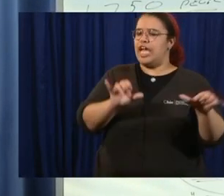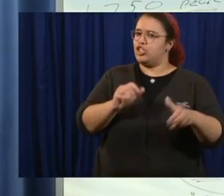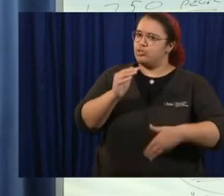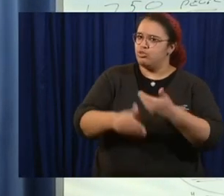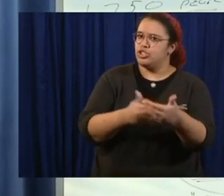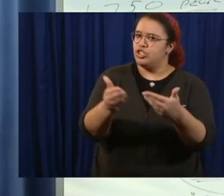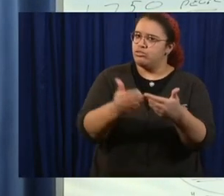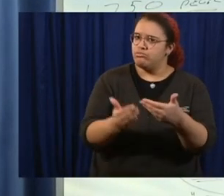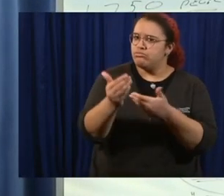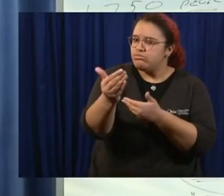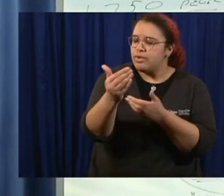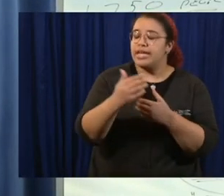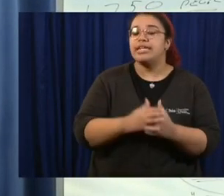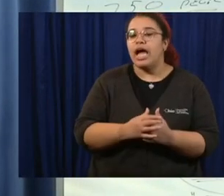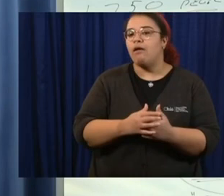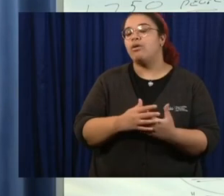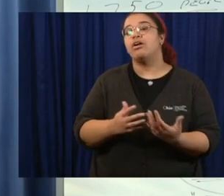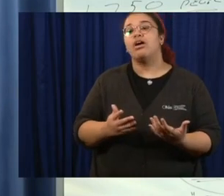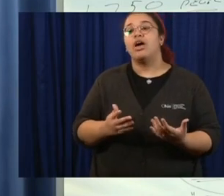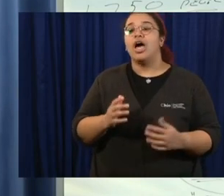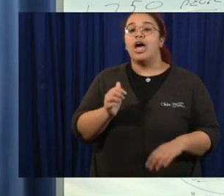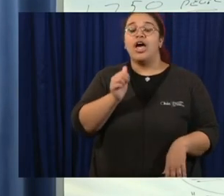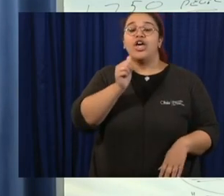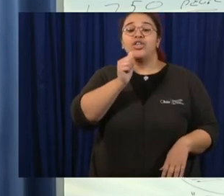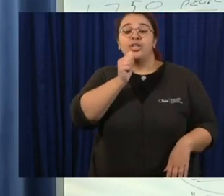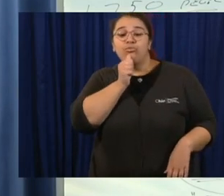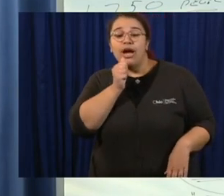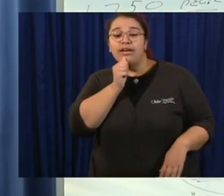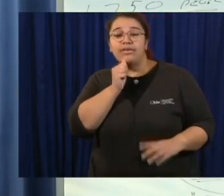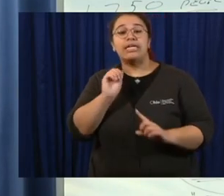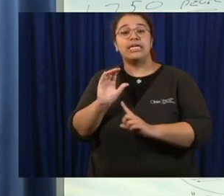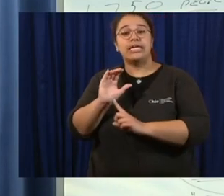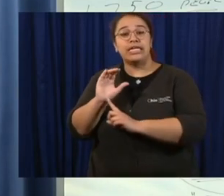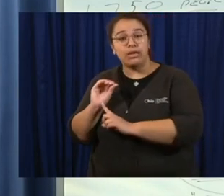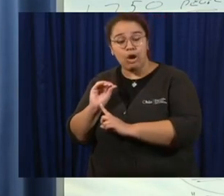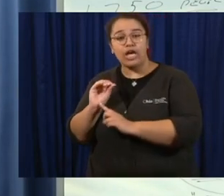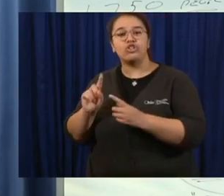private enterprise is kicking in here some places, and